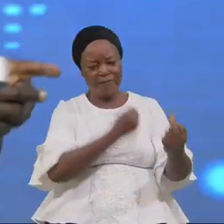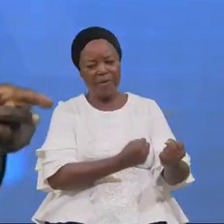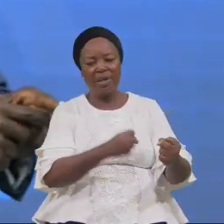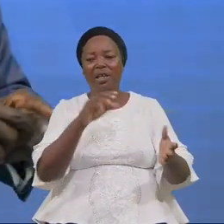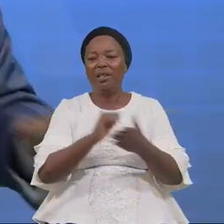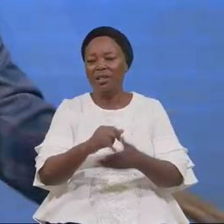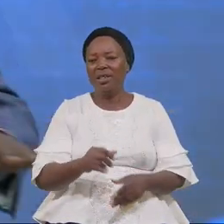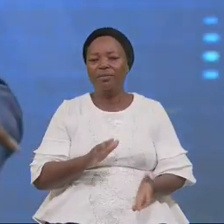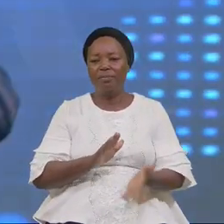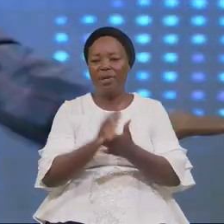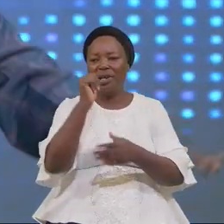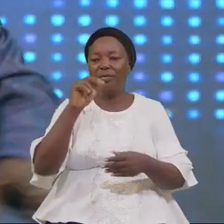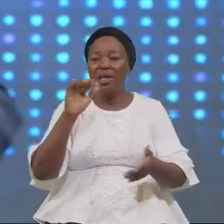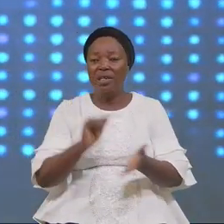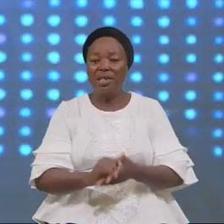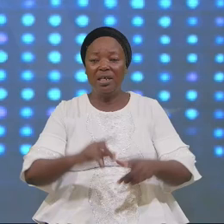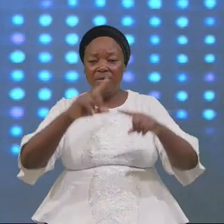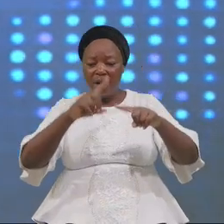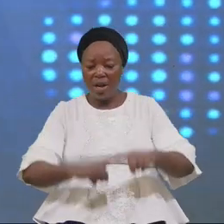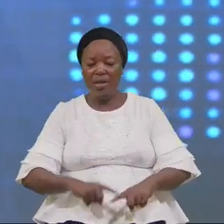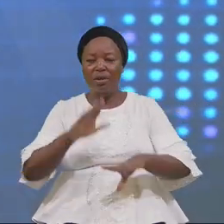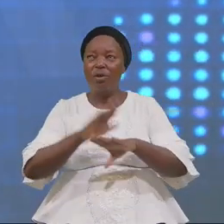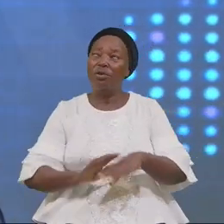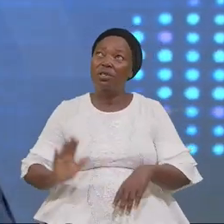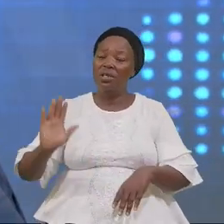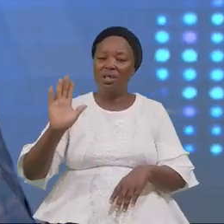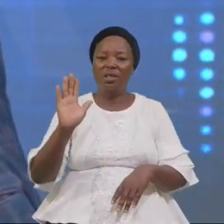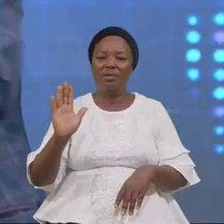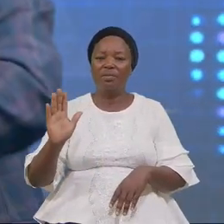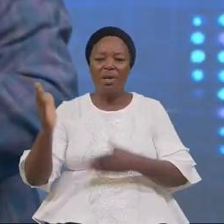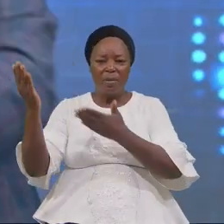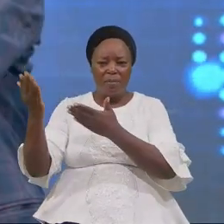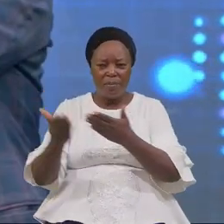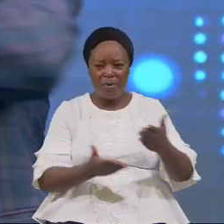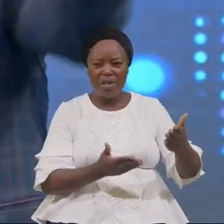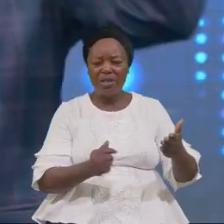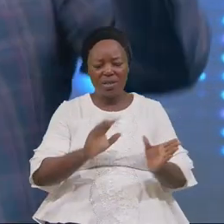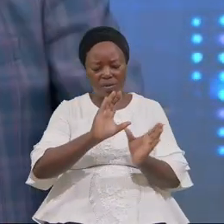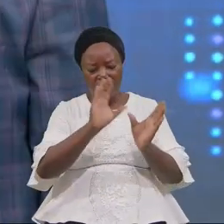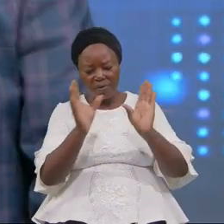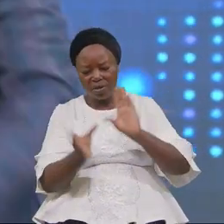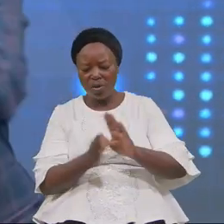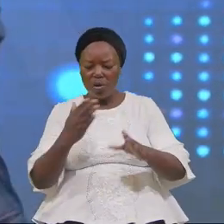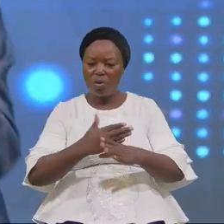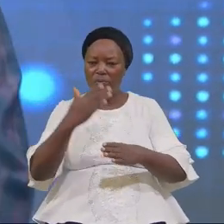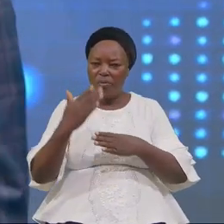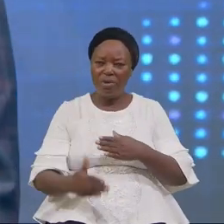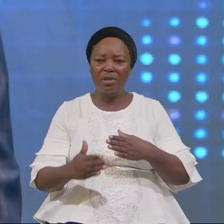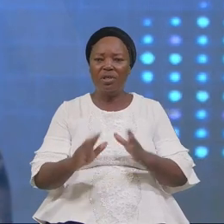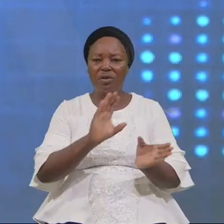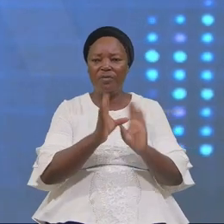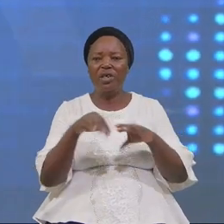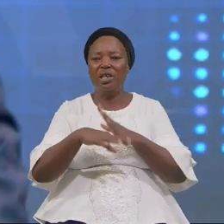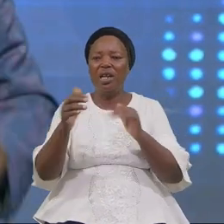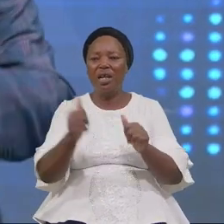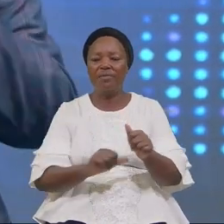belief, that reliance on him brings conversion, total conversion in every